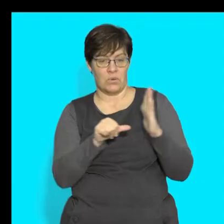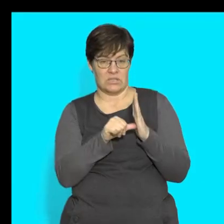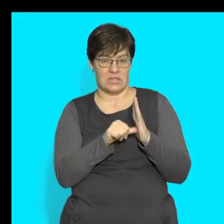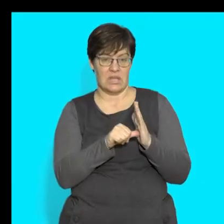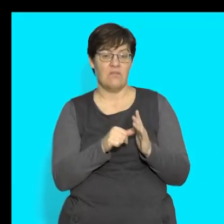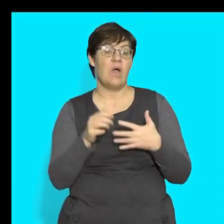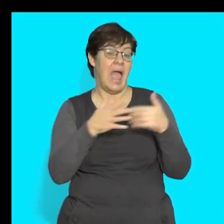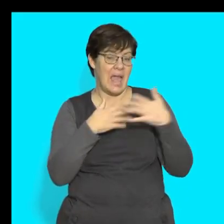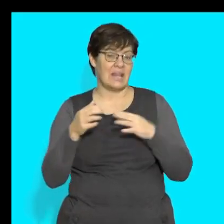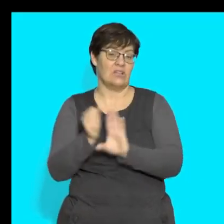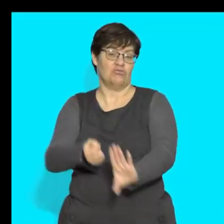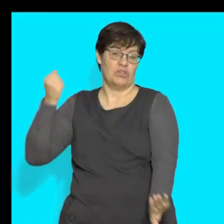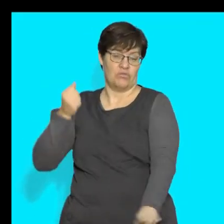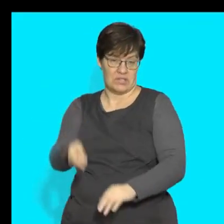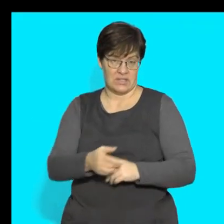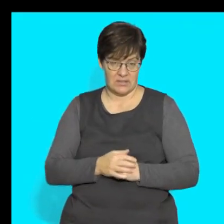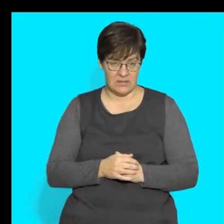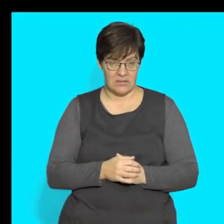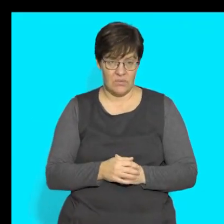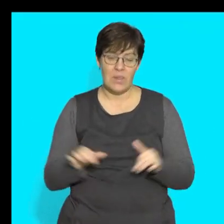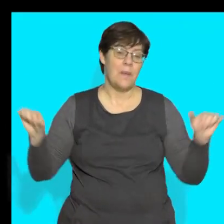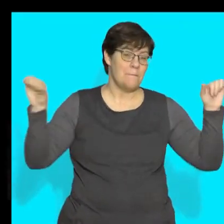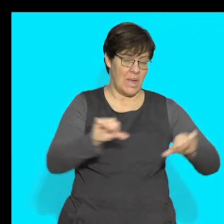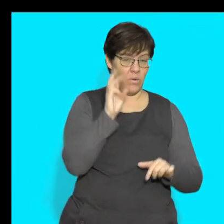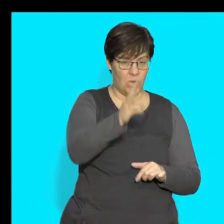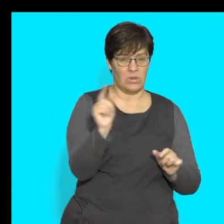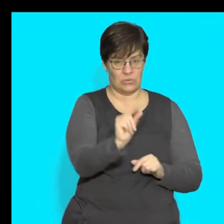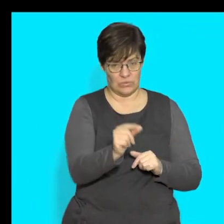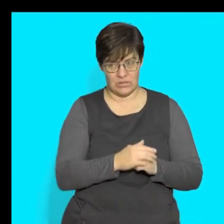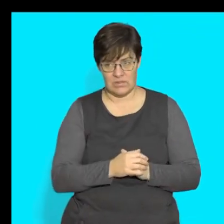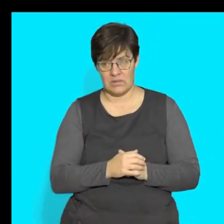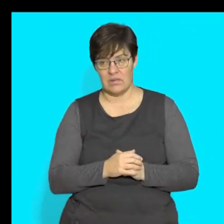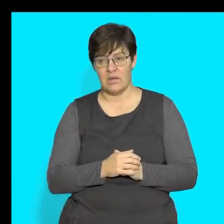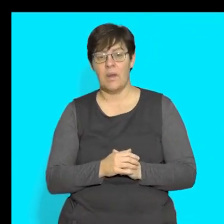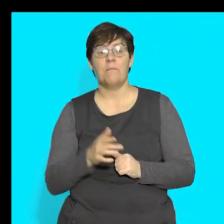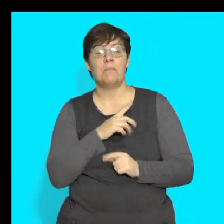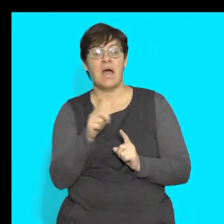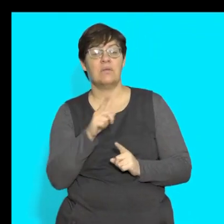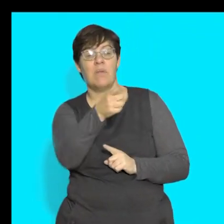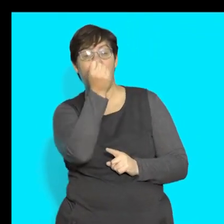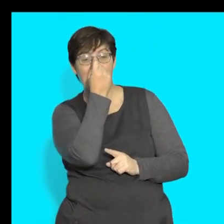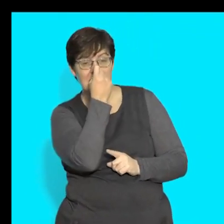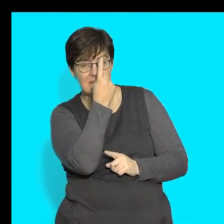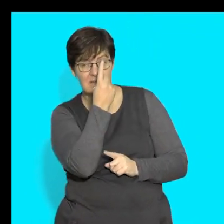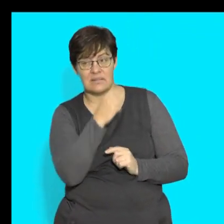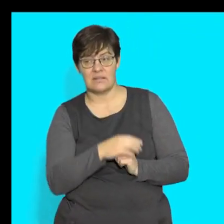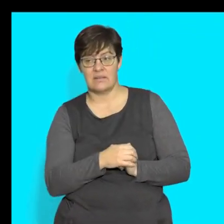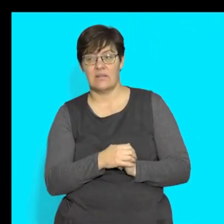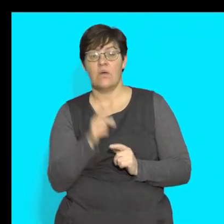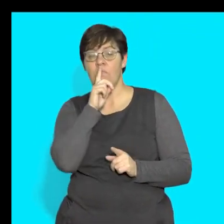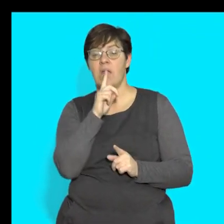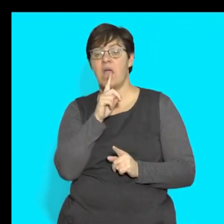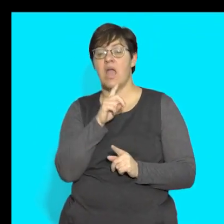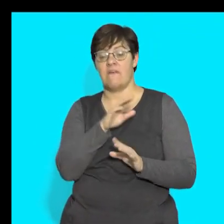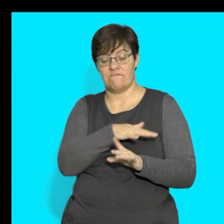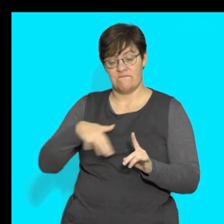going to be important when we deal with the generator. So we'll come back to that in a little while, but I want you to understand